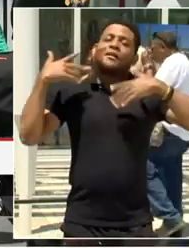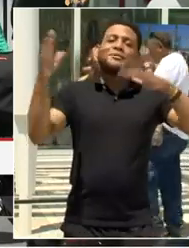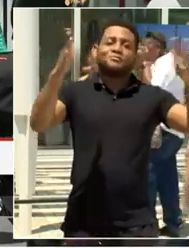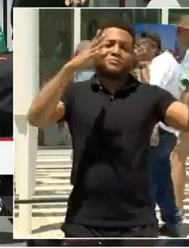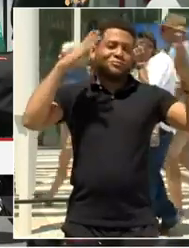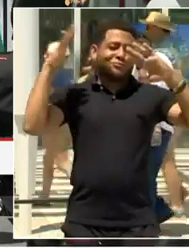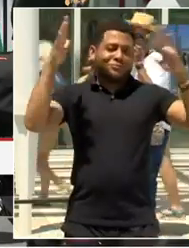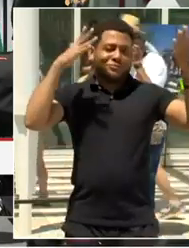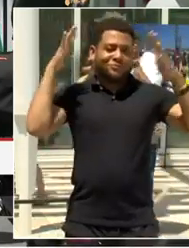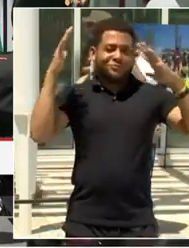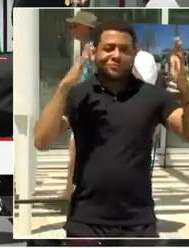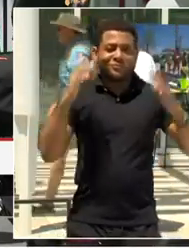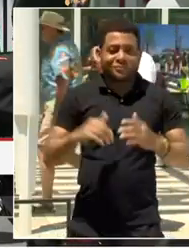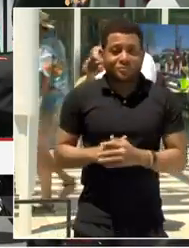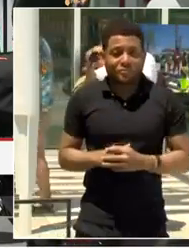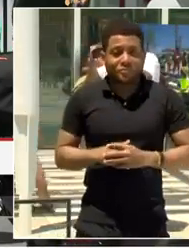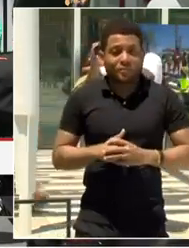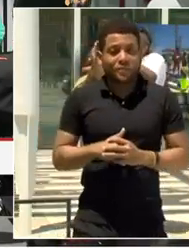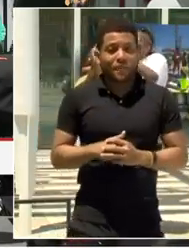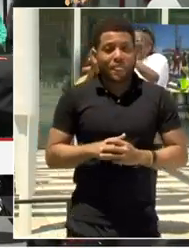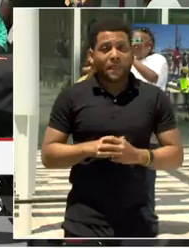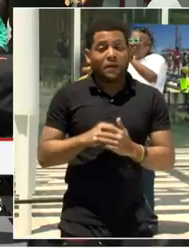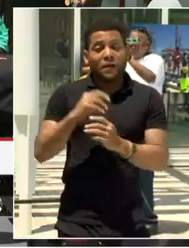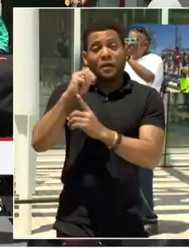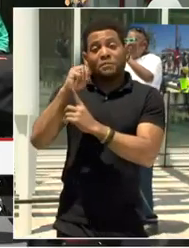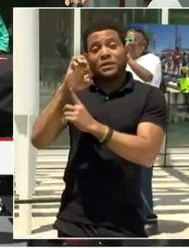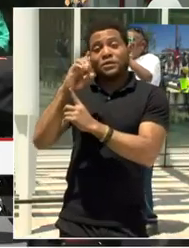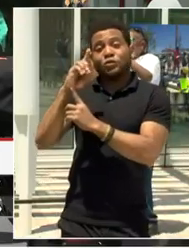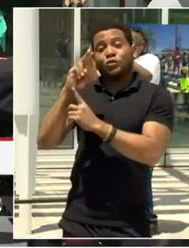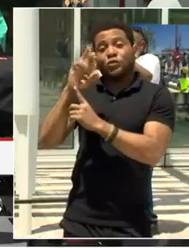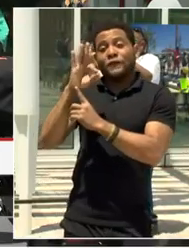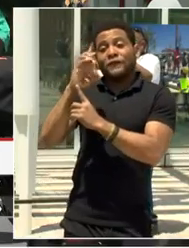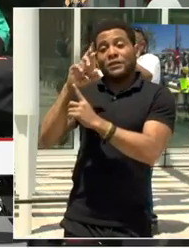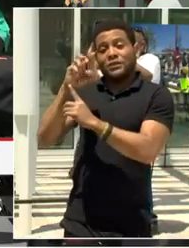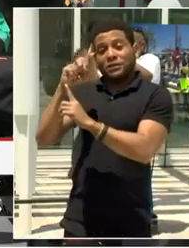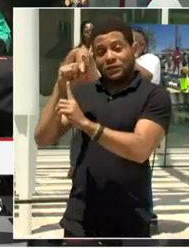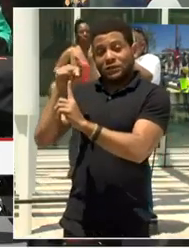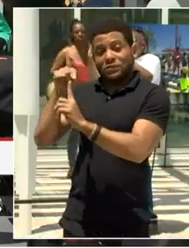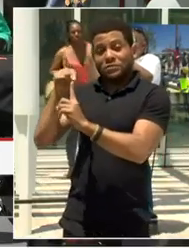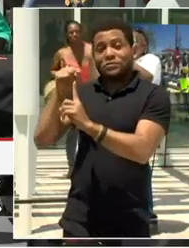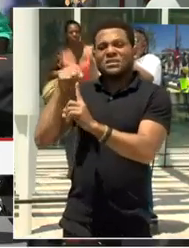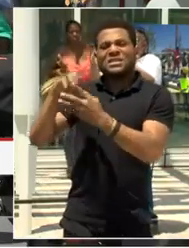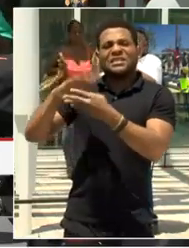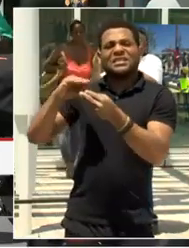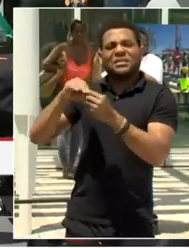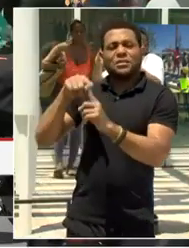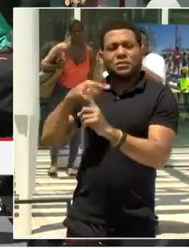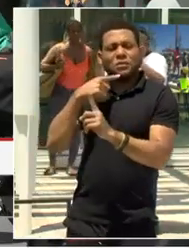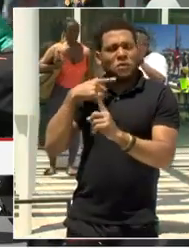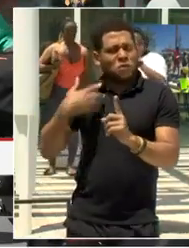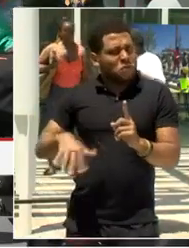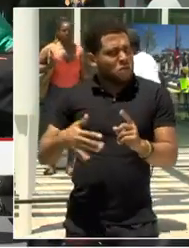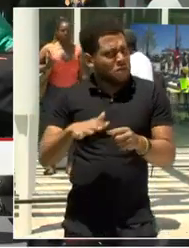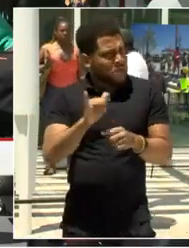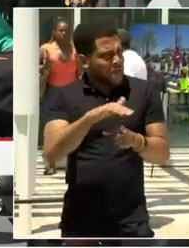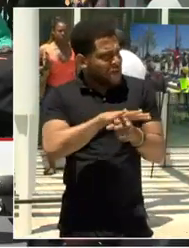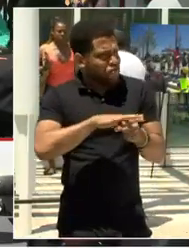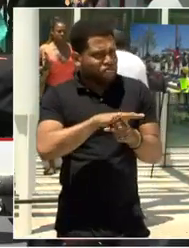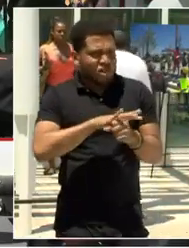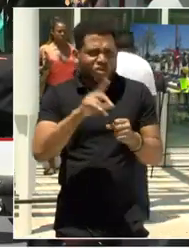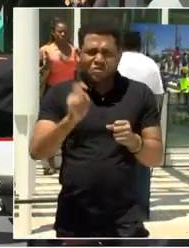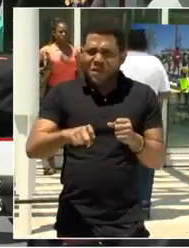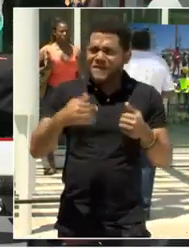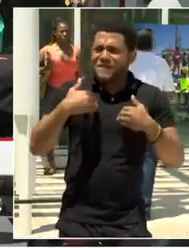said, Reservoir District is ripe, and we have to talk to you. Don't talk to us about grocery unless you want to talk to